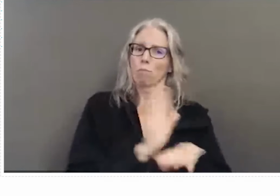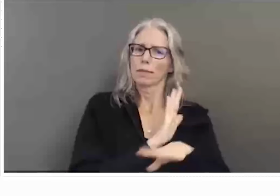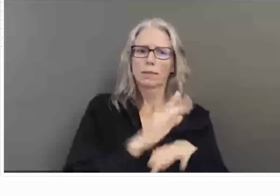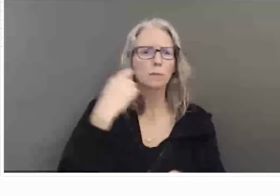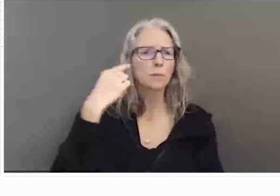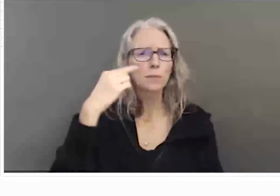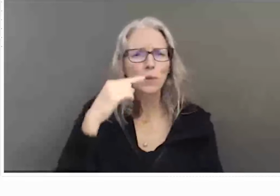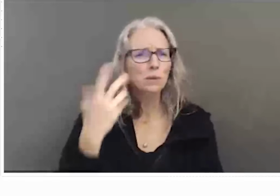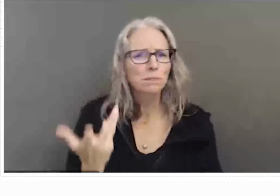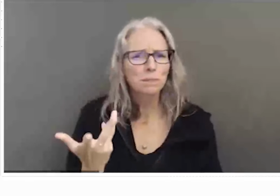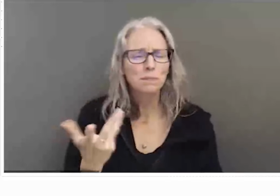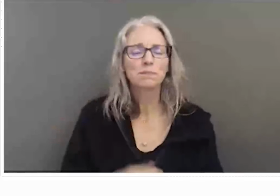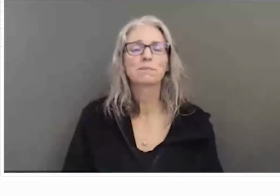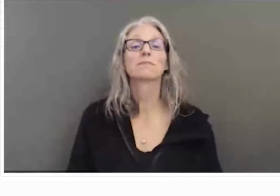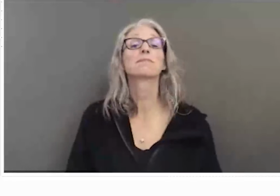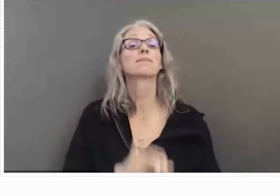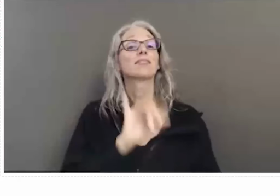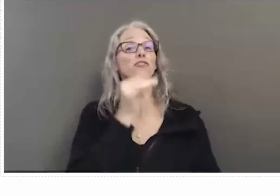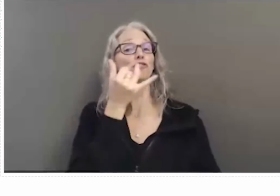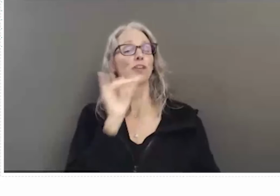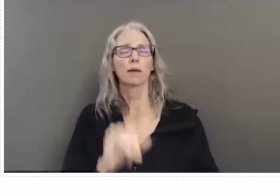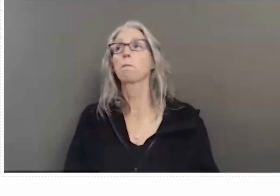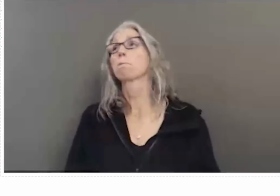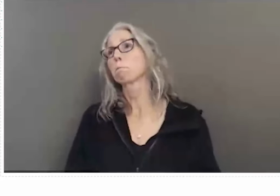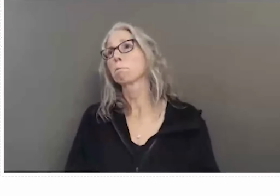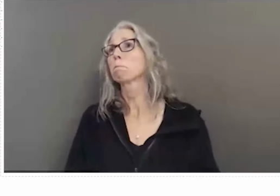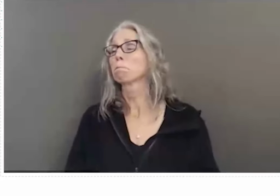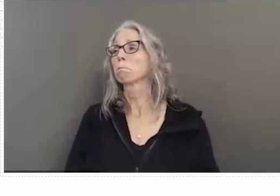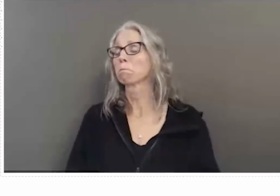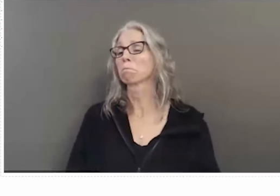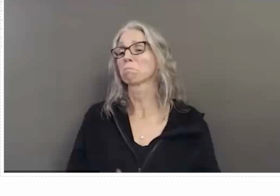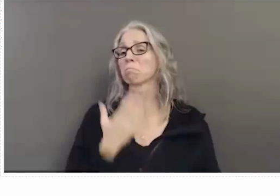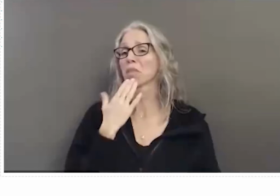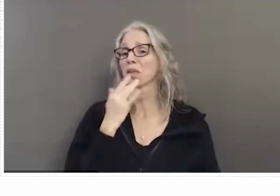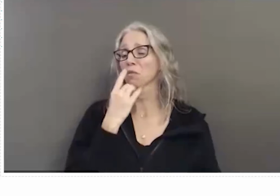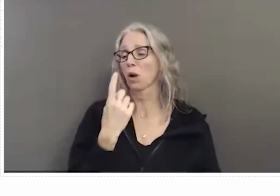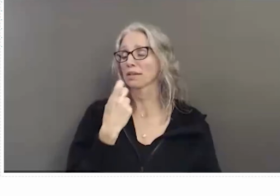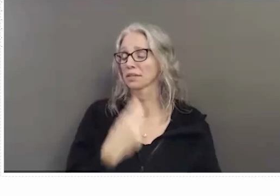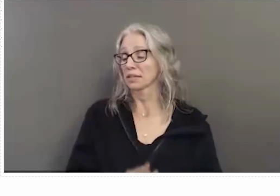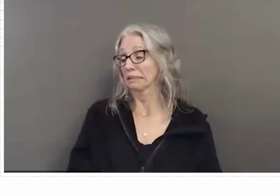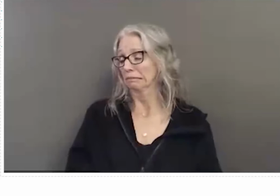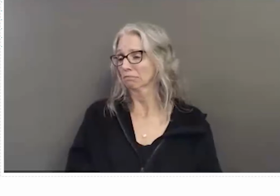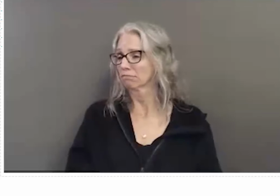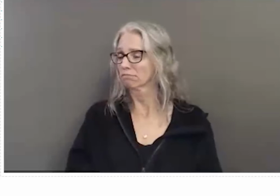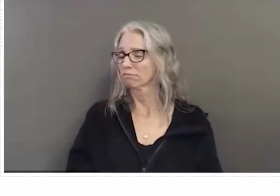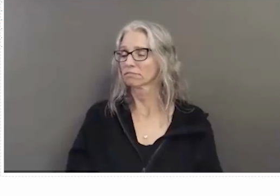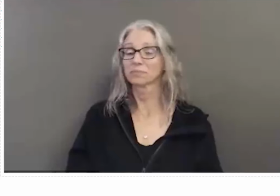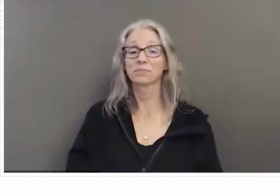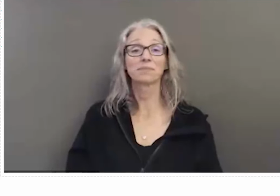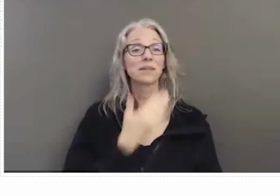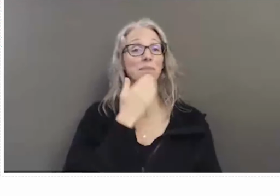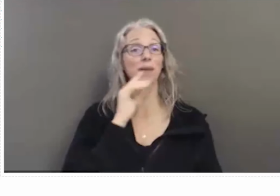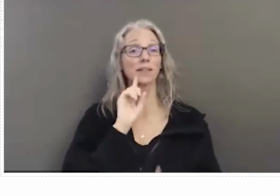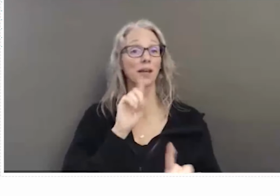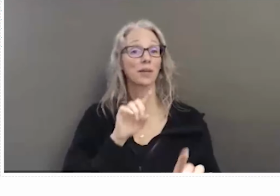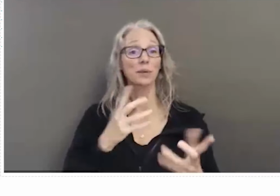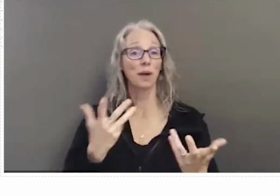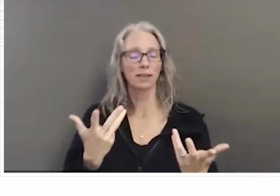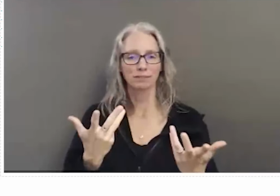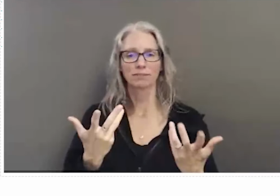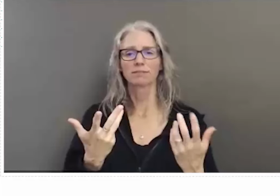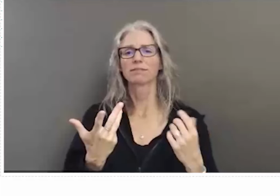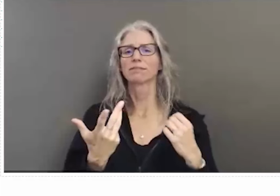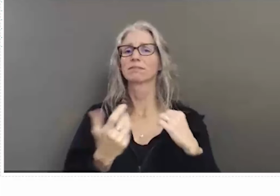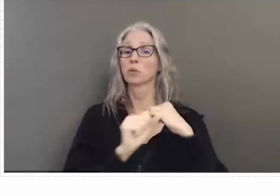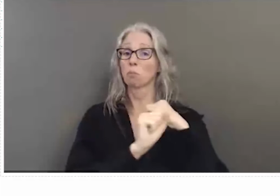Well, thanks for asking. I guess the best answer to that is I've done many things in the marketing